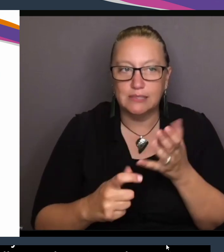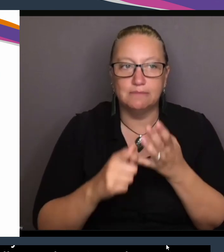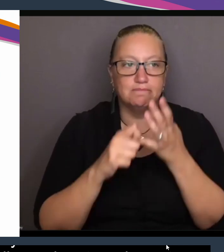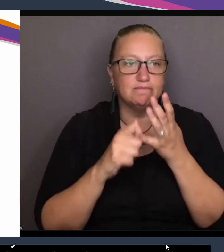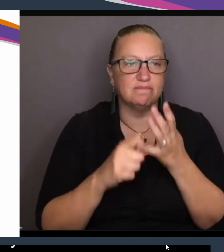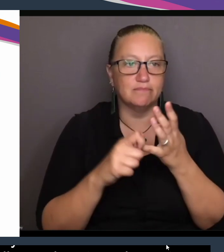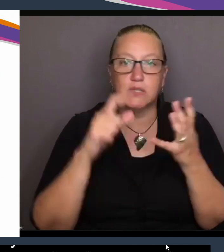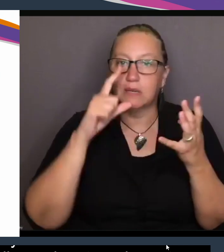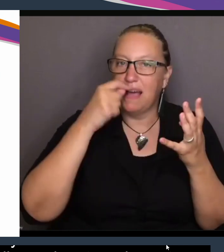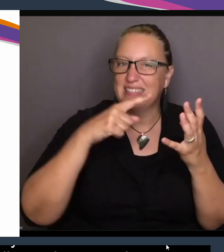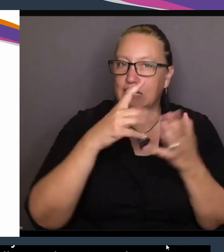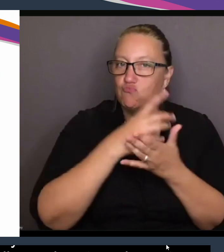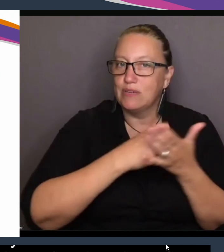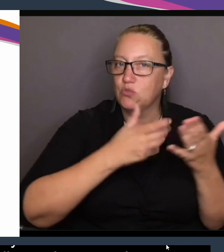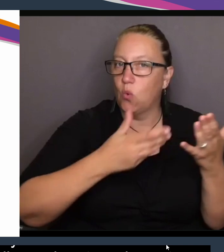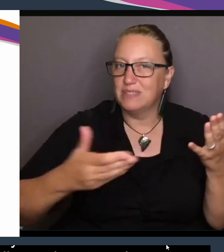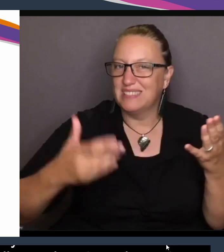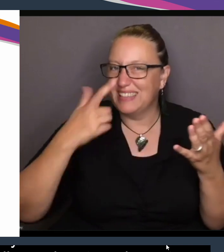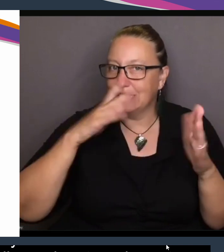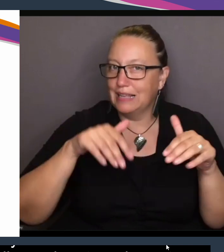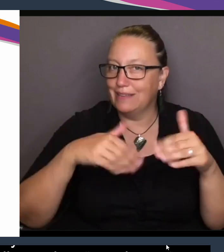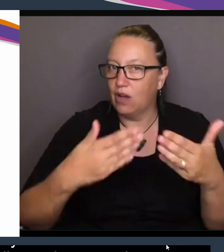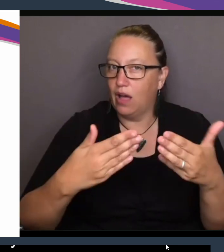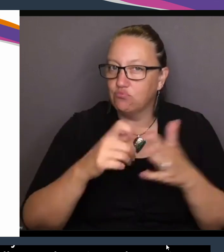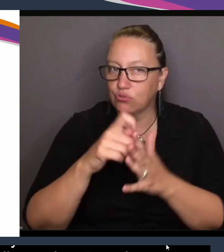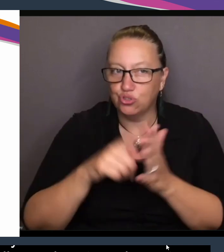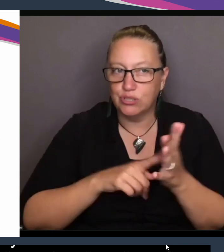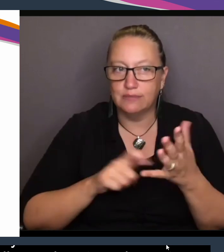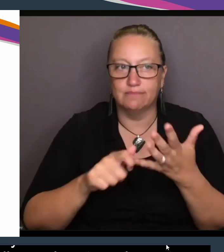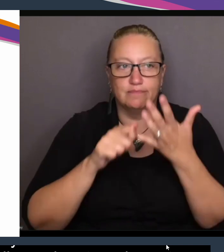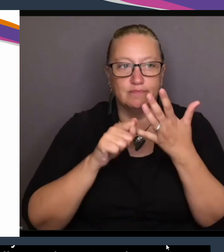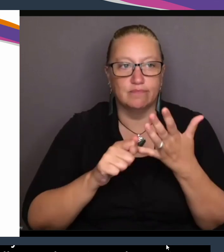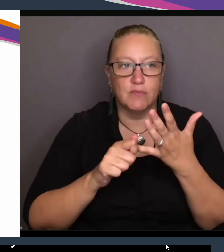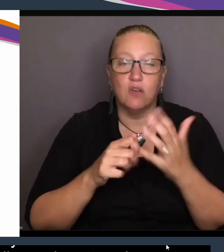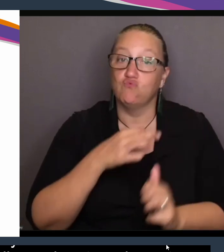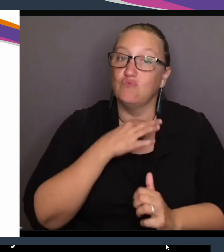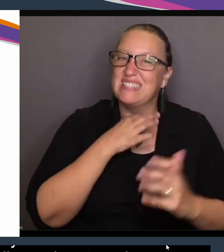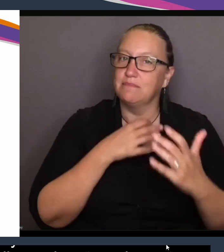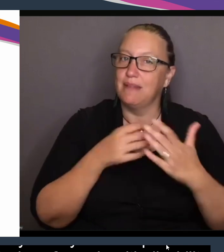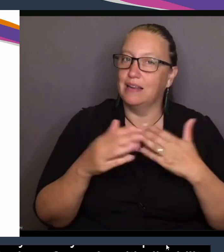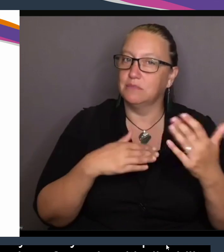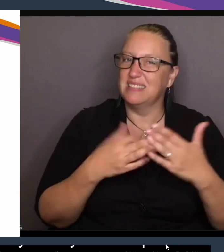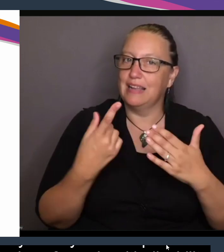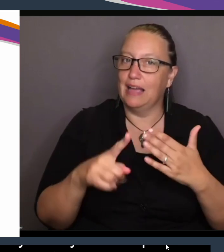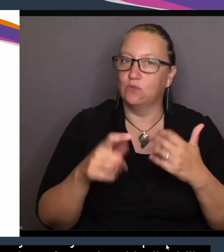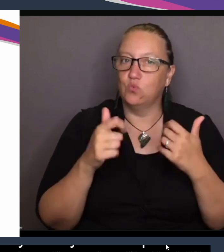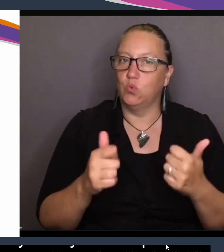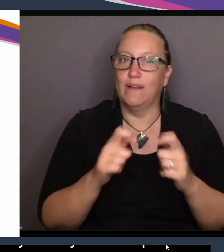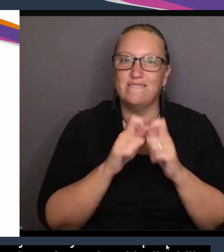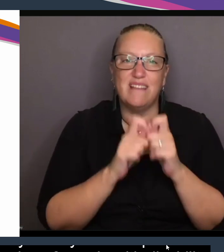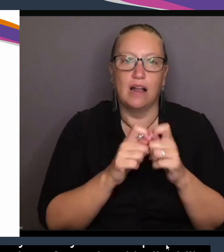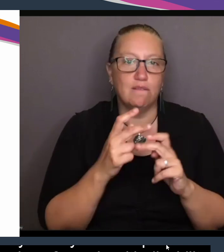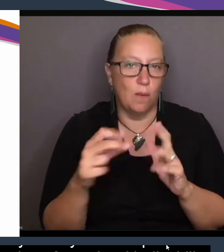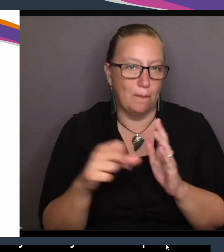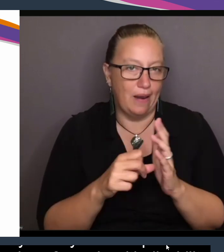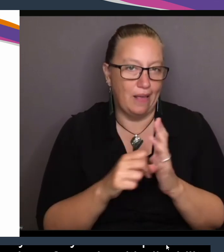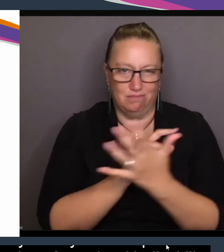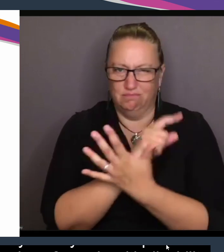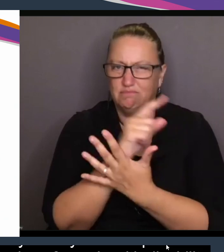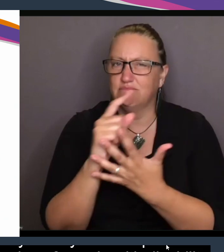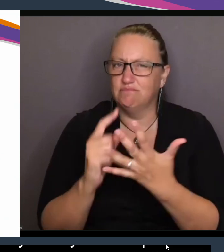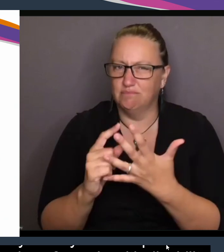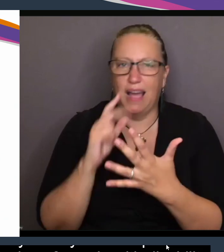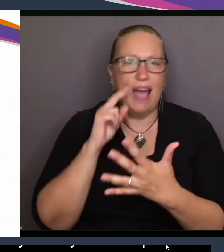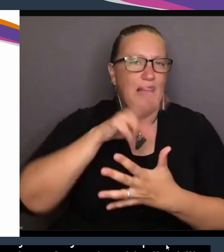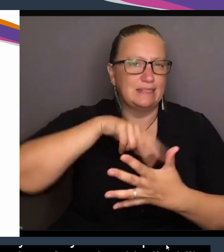the project, and risk management and value for money. So what we're really looking for is